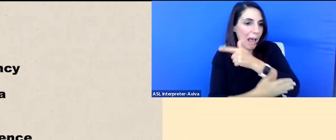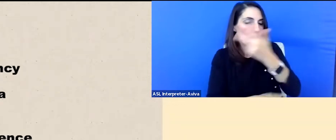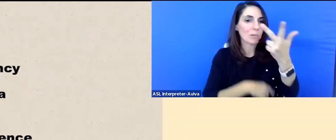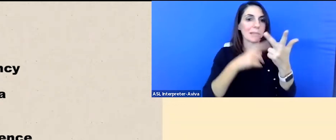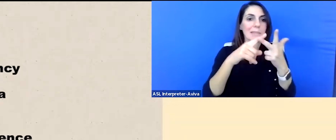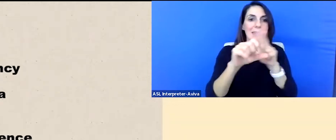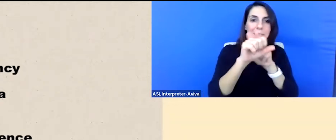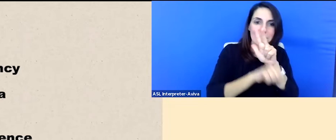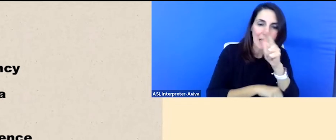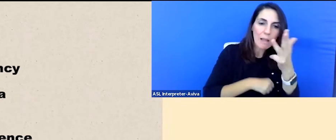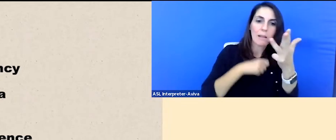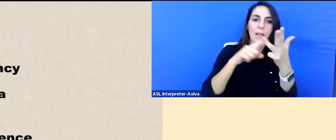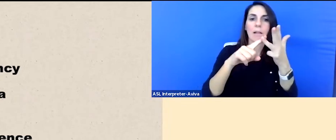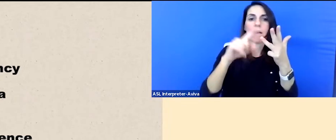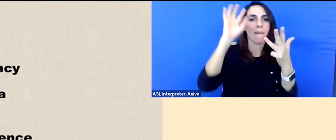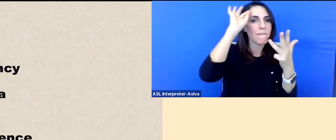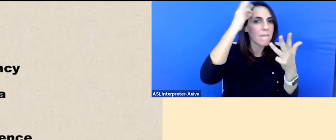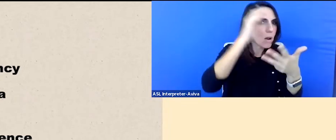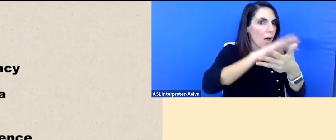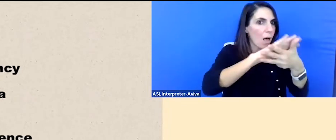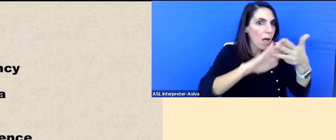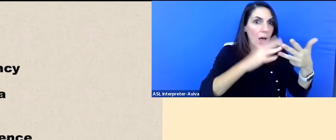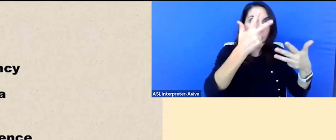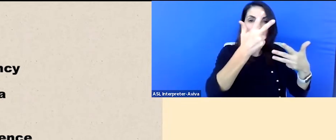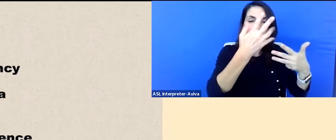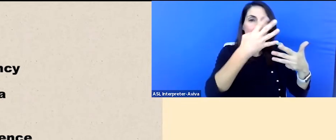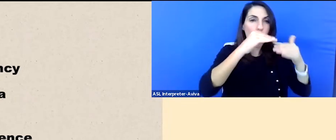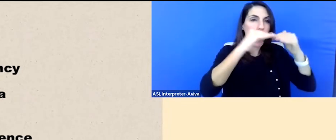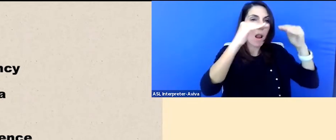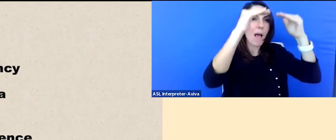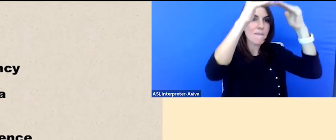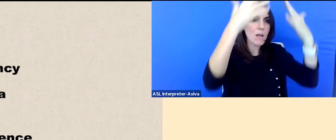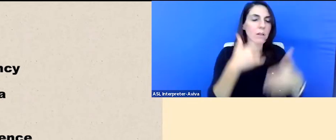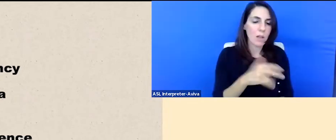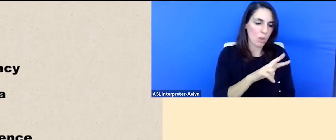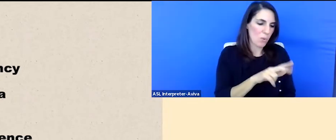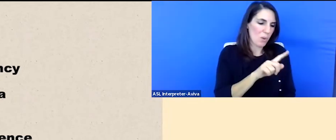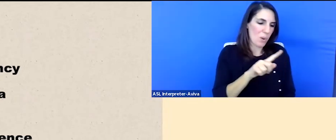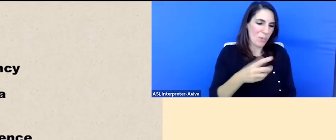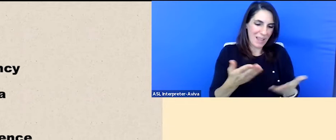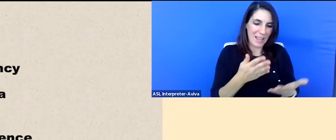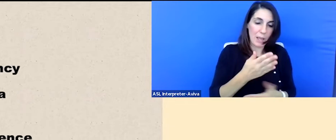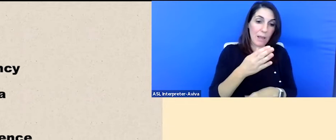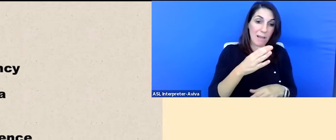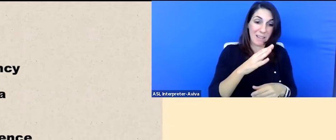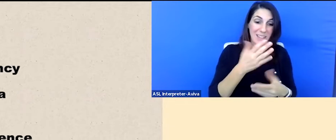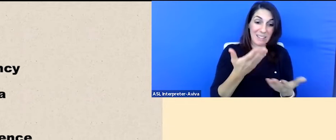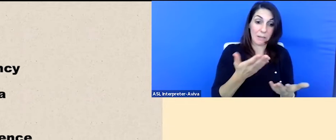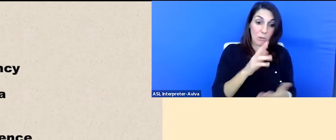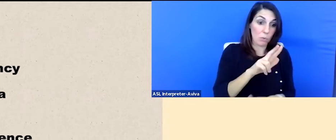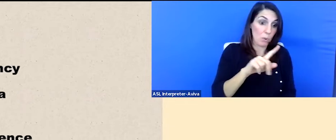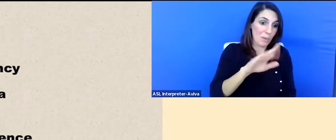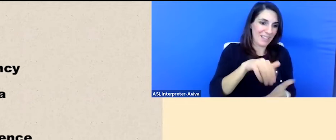and federal levels involved. So the 311 Center here in Miami-Dade County can